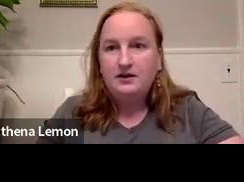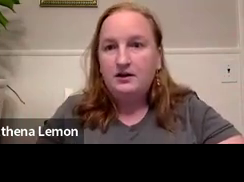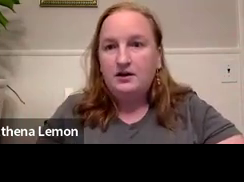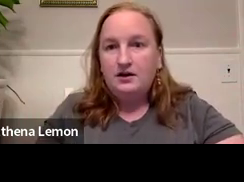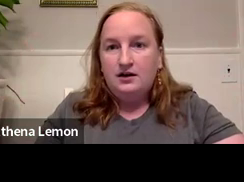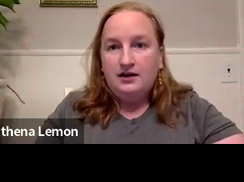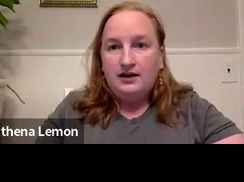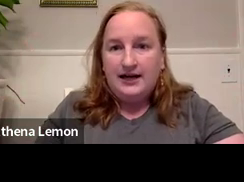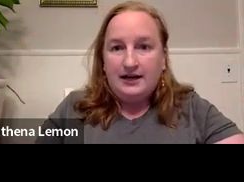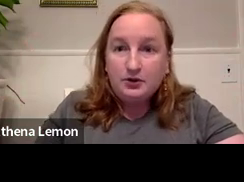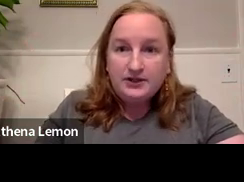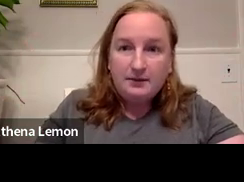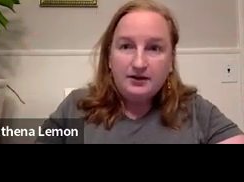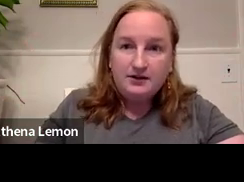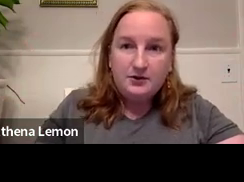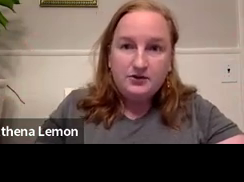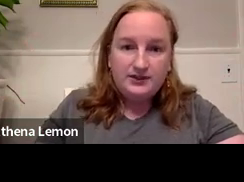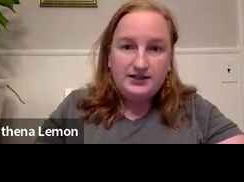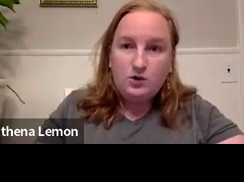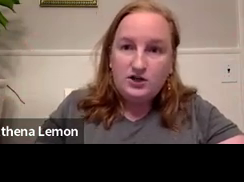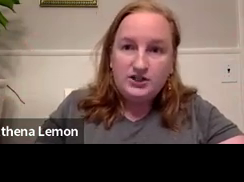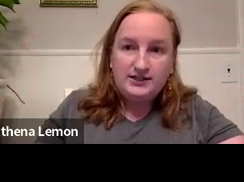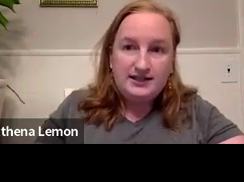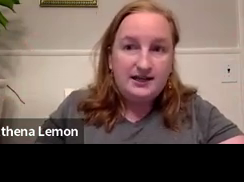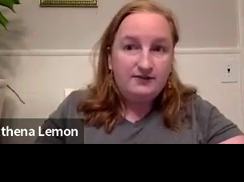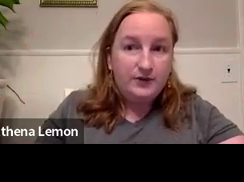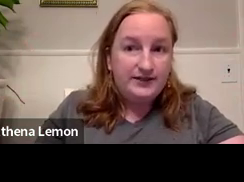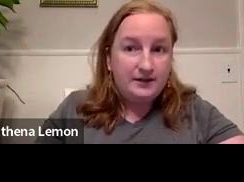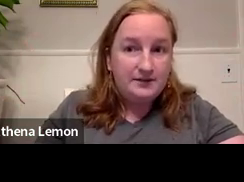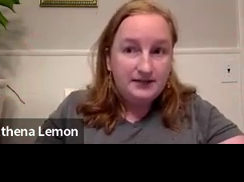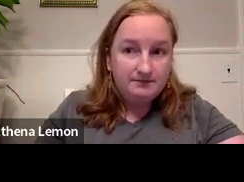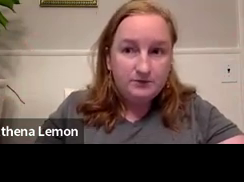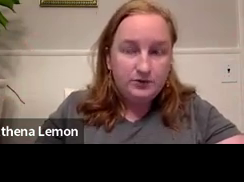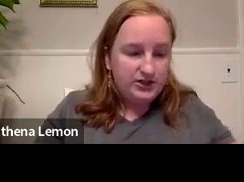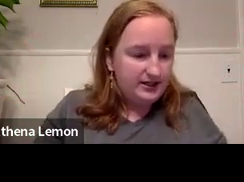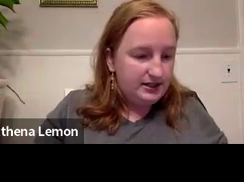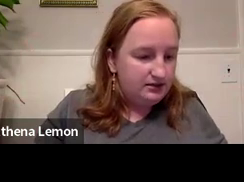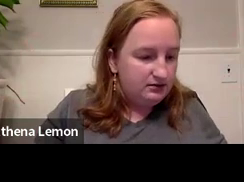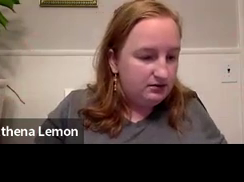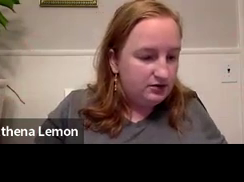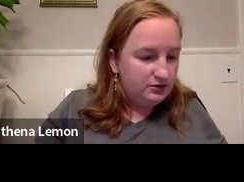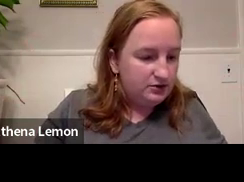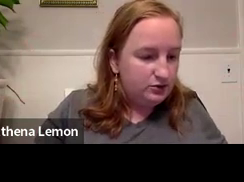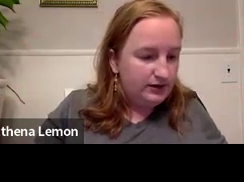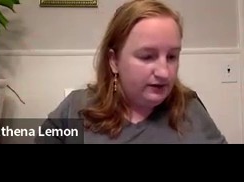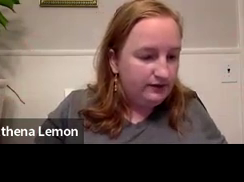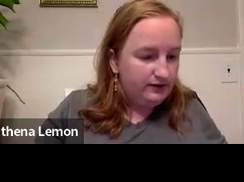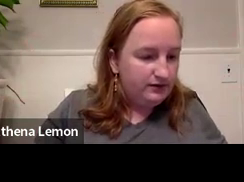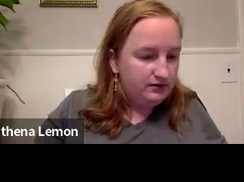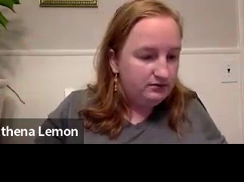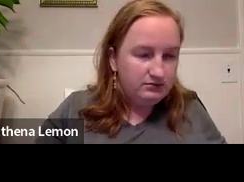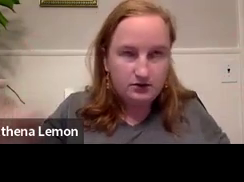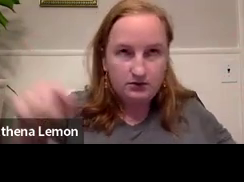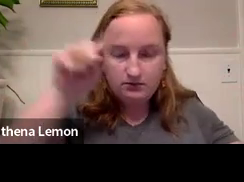reporting. And I pulled up the most recent Washington State influenza update, which ended October